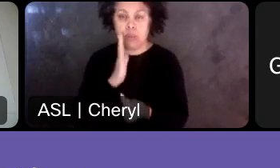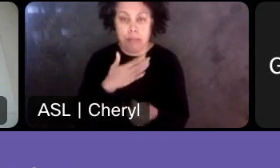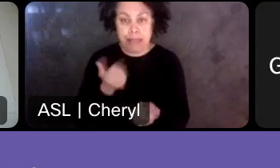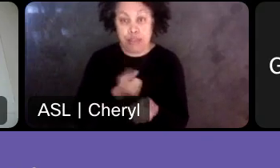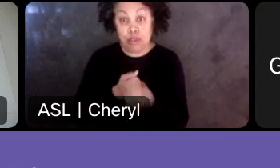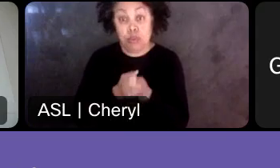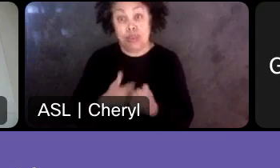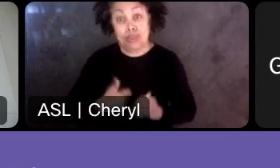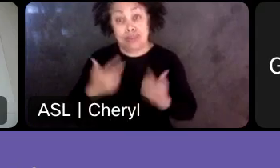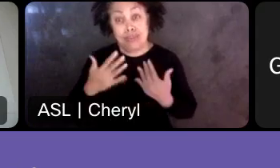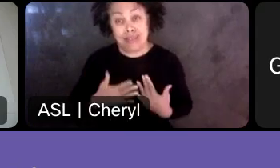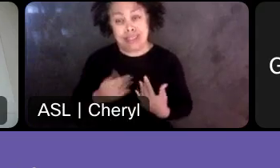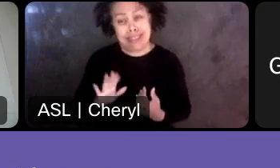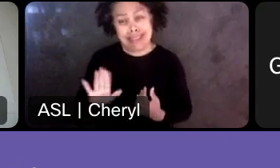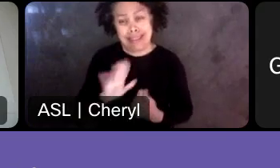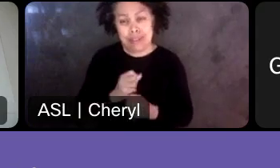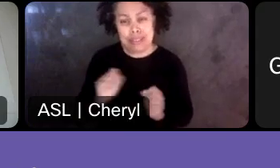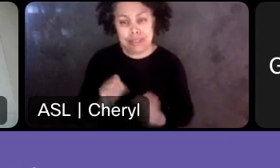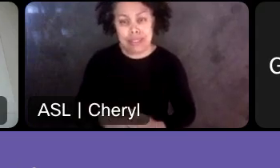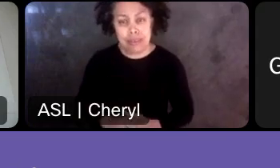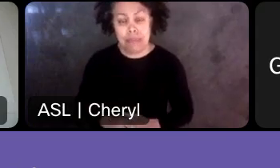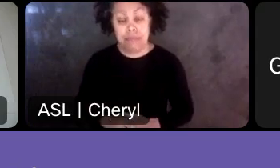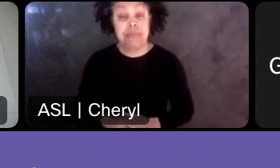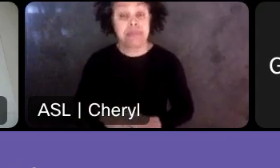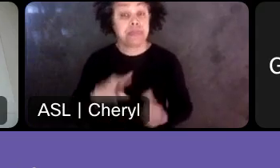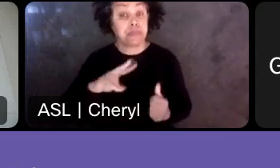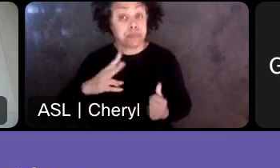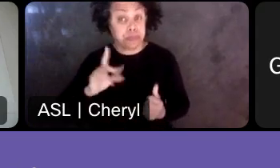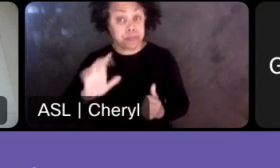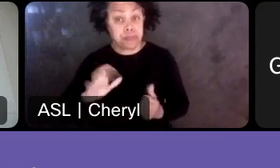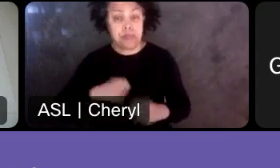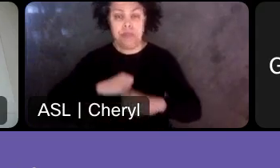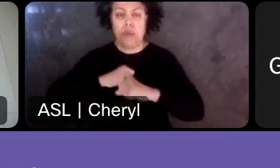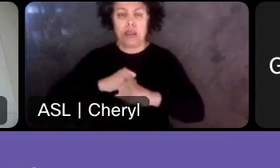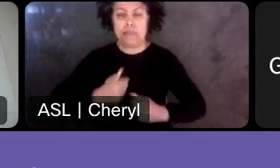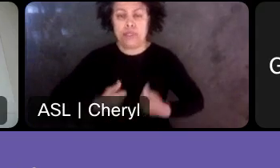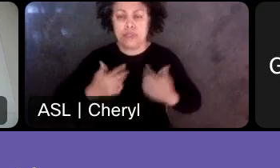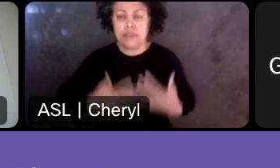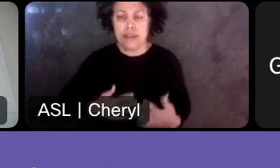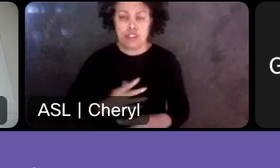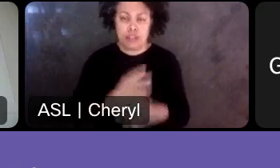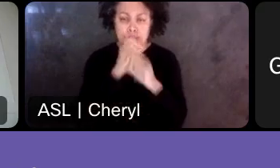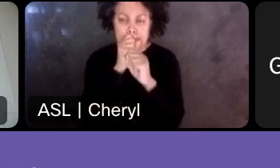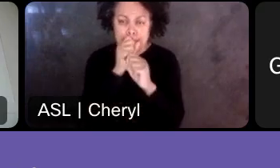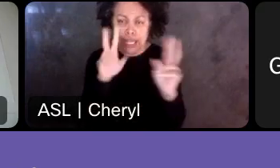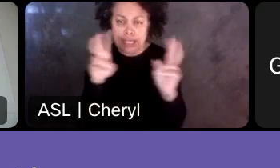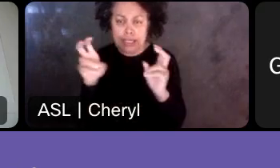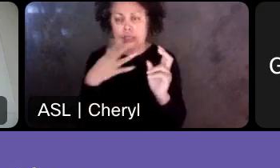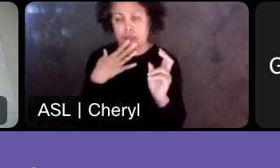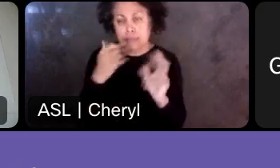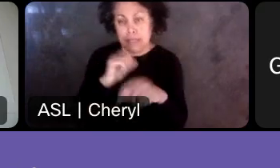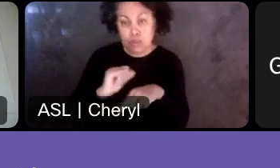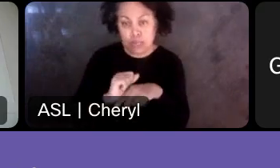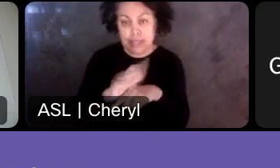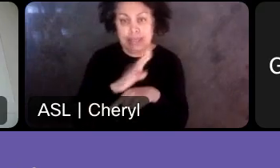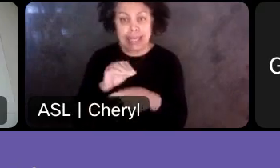safety. A companion document is Protecting Survivor Confidentiality, Best Practices in